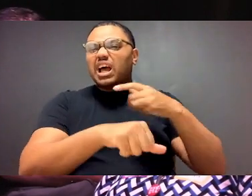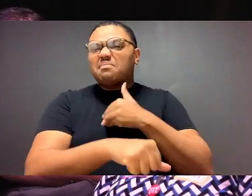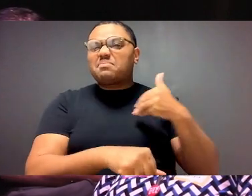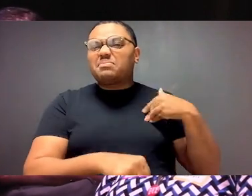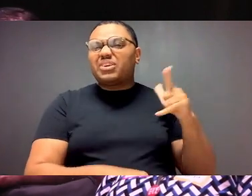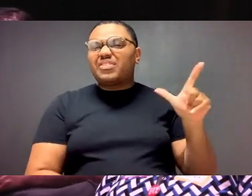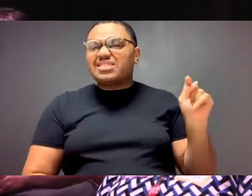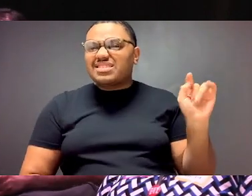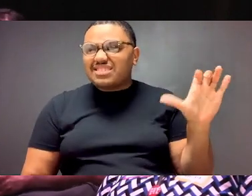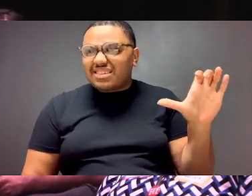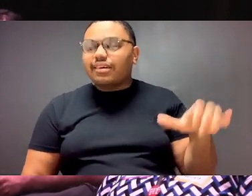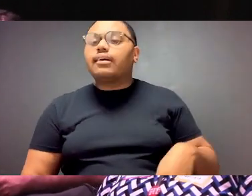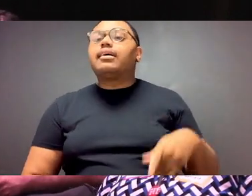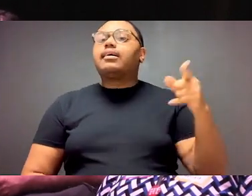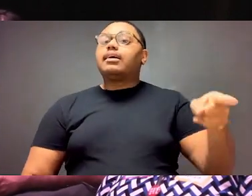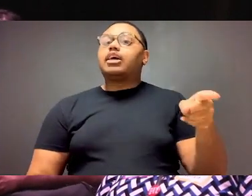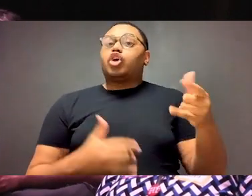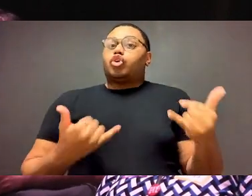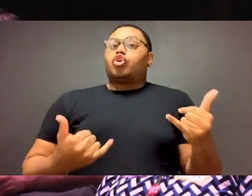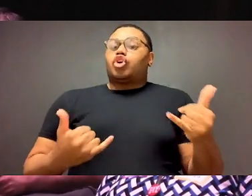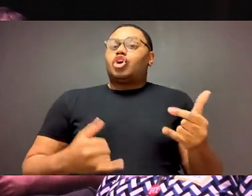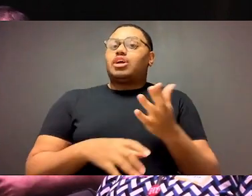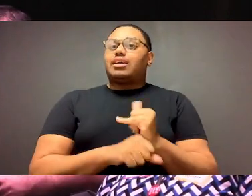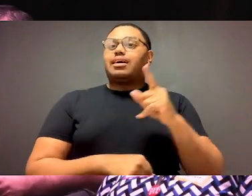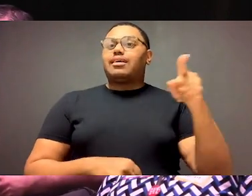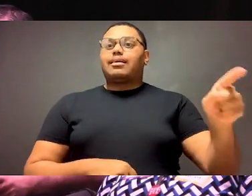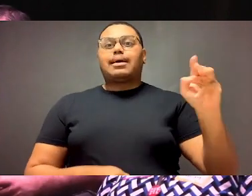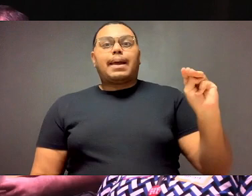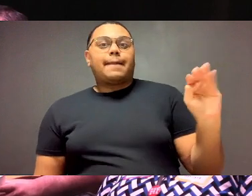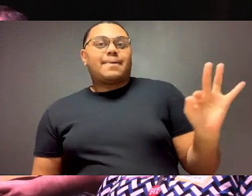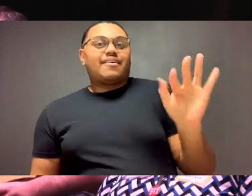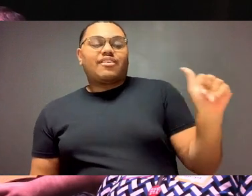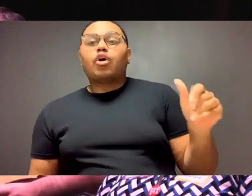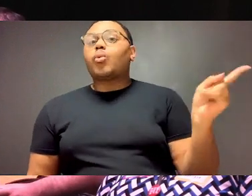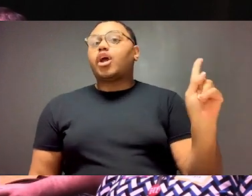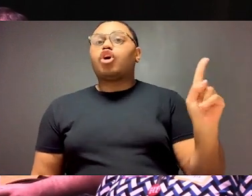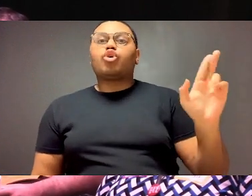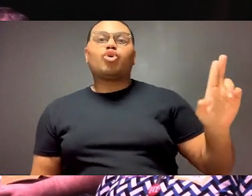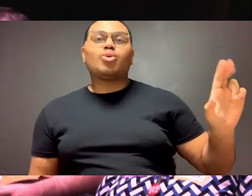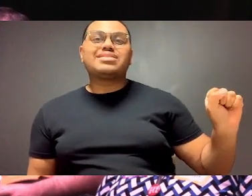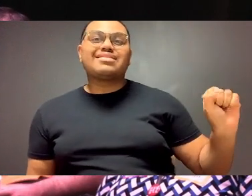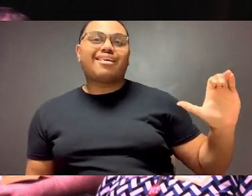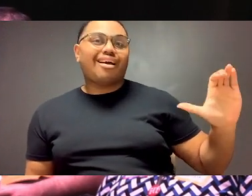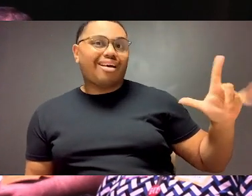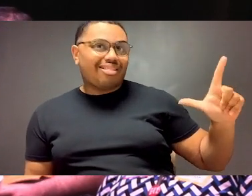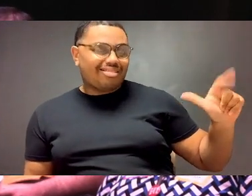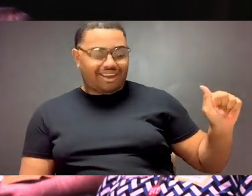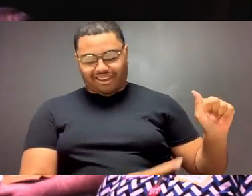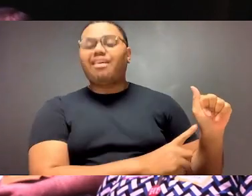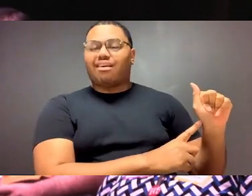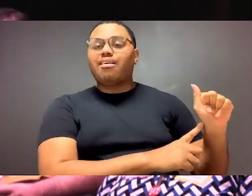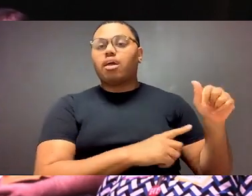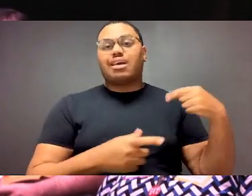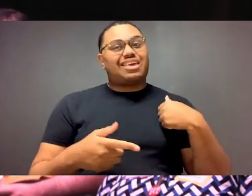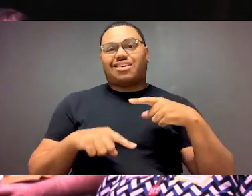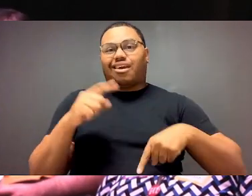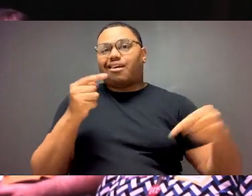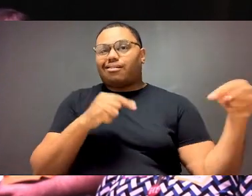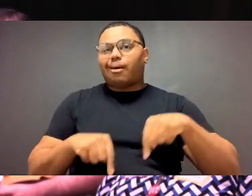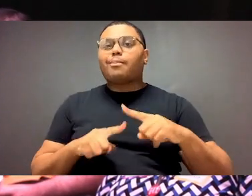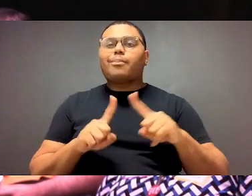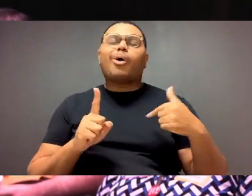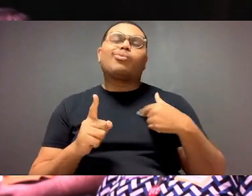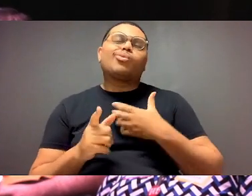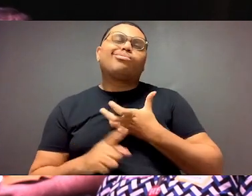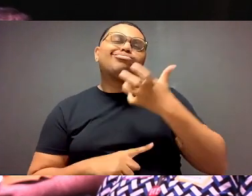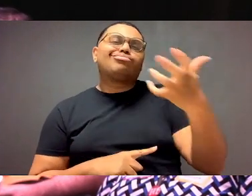And he's currently getting his MFA in directing at UCLA, so he couldn't be with us just now. But we send them both their love, and they will